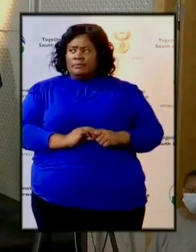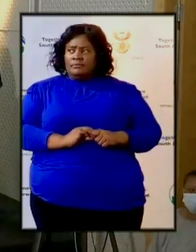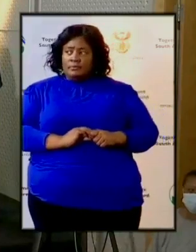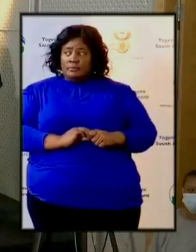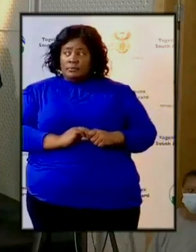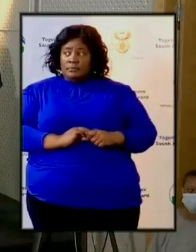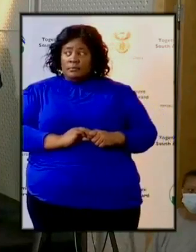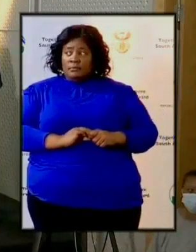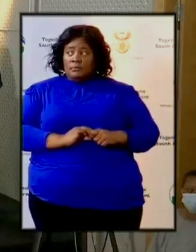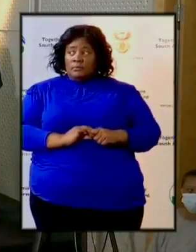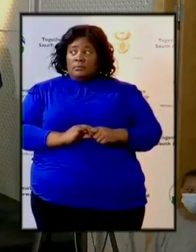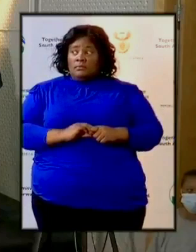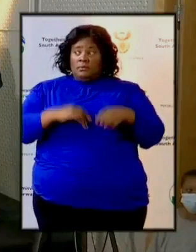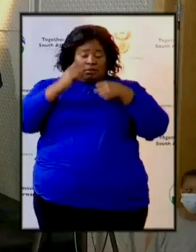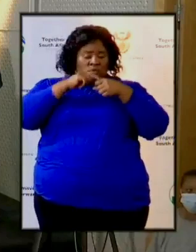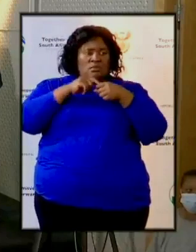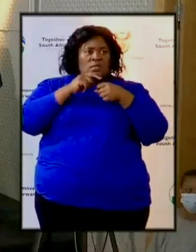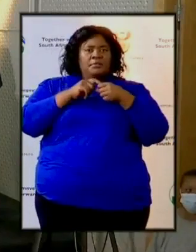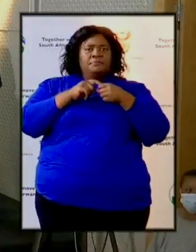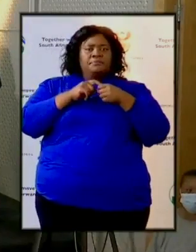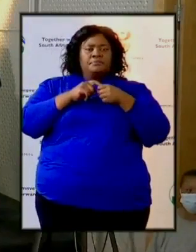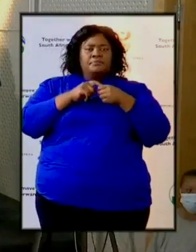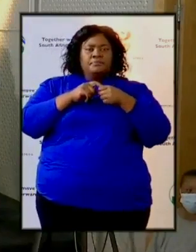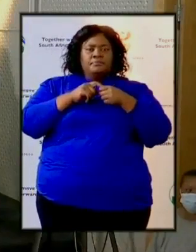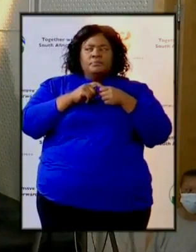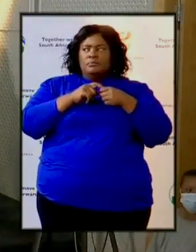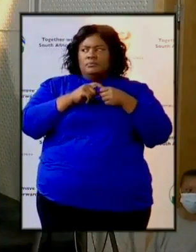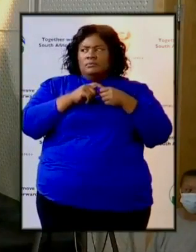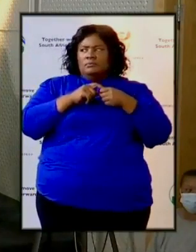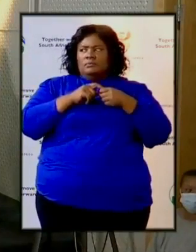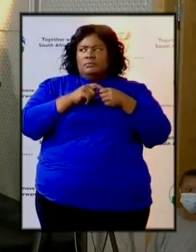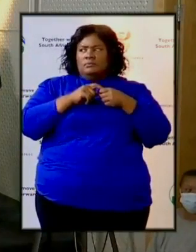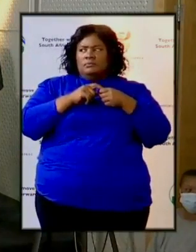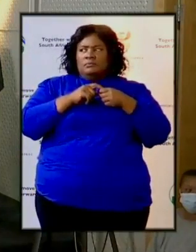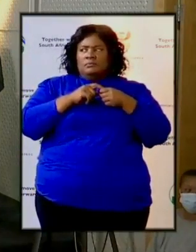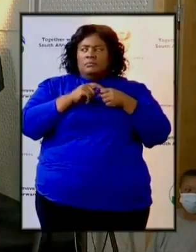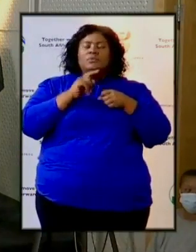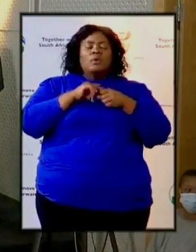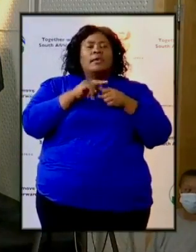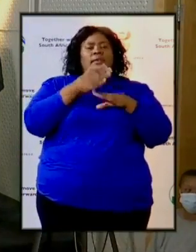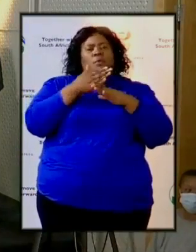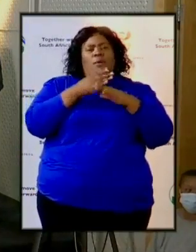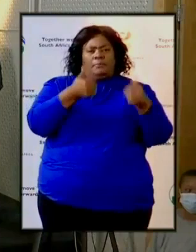No, this one is for the transmitter. Oh, okay. Yes. All right. This one is for... Yes. All right.